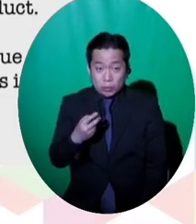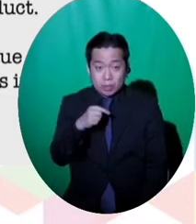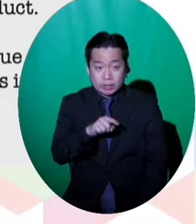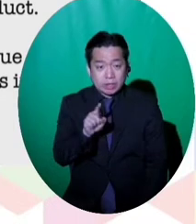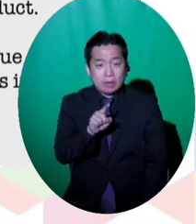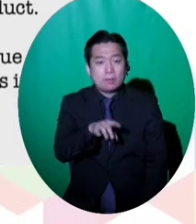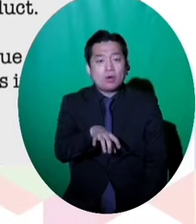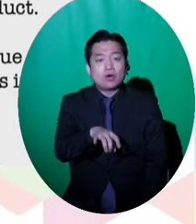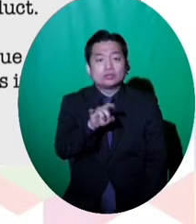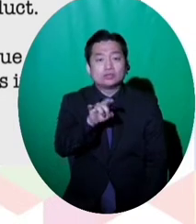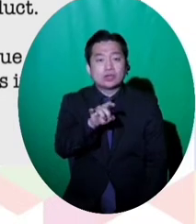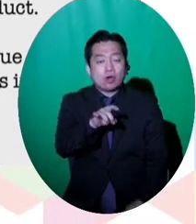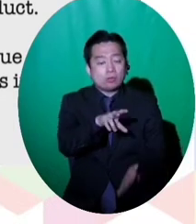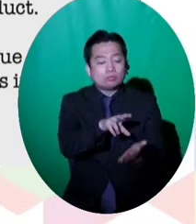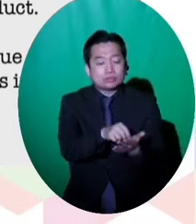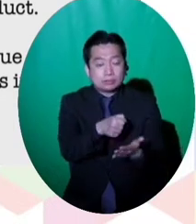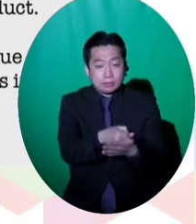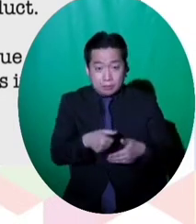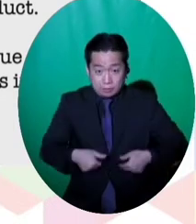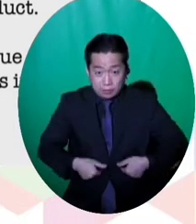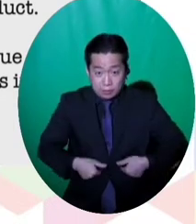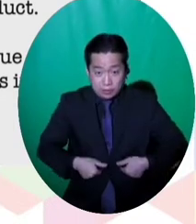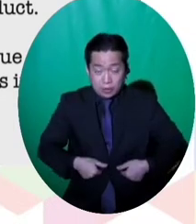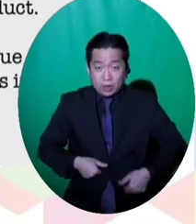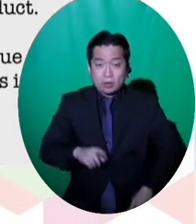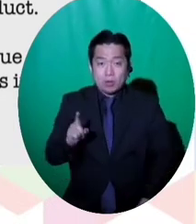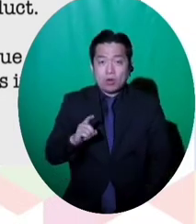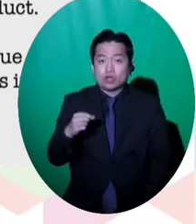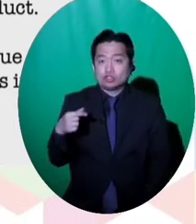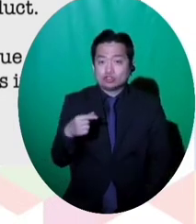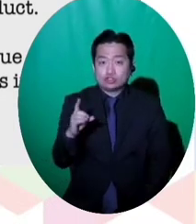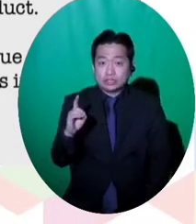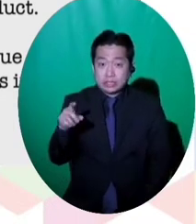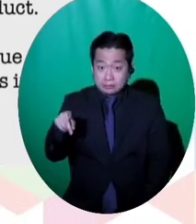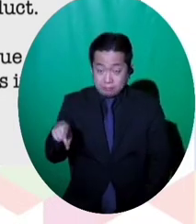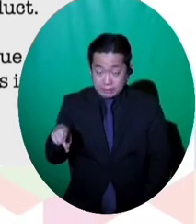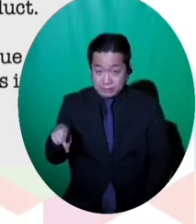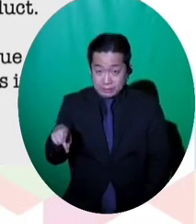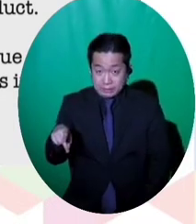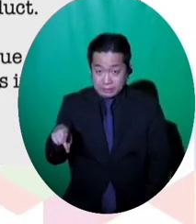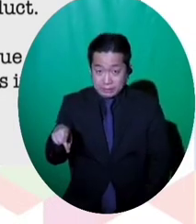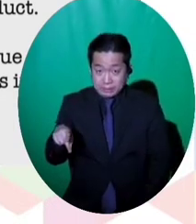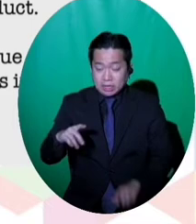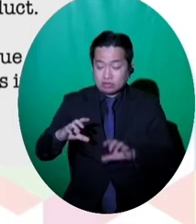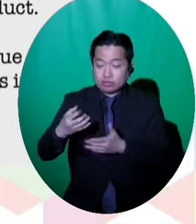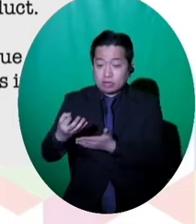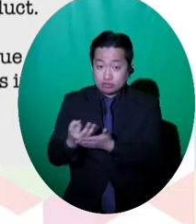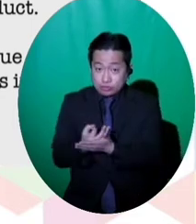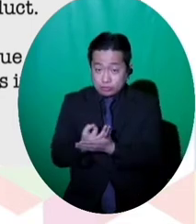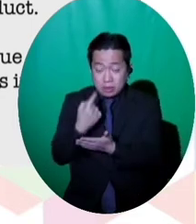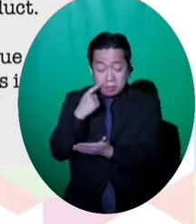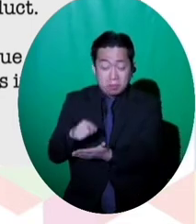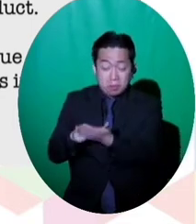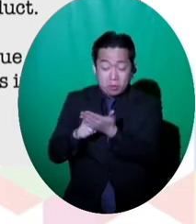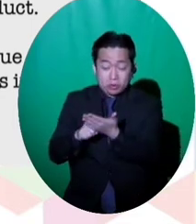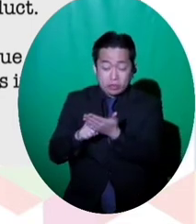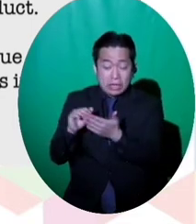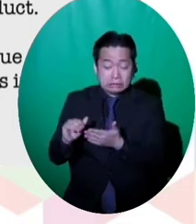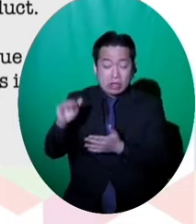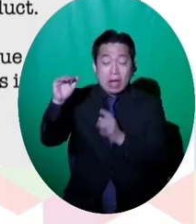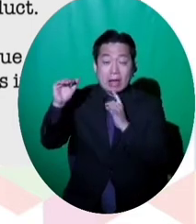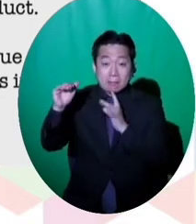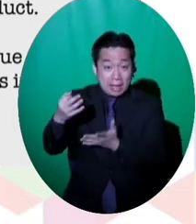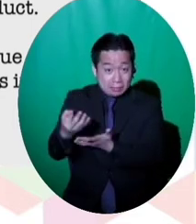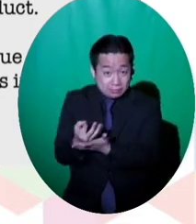of gross domestic product, things that are bought and sold. And it's going to require recognition of the intrinsic